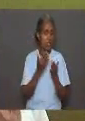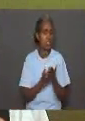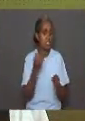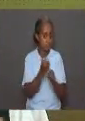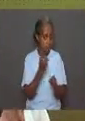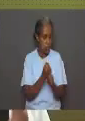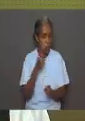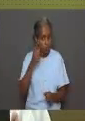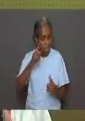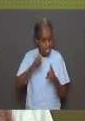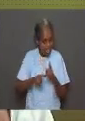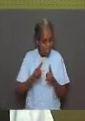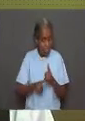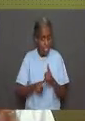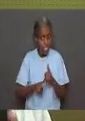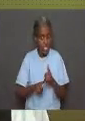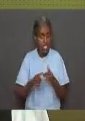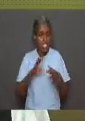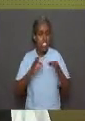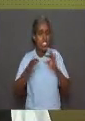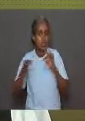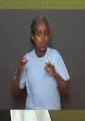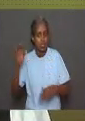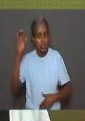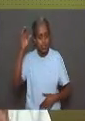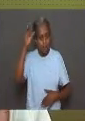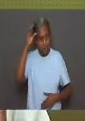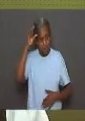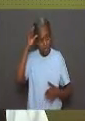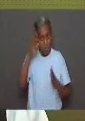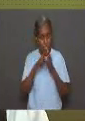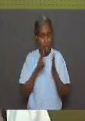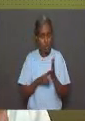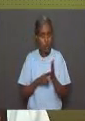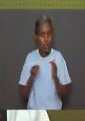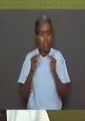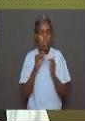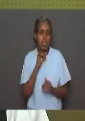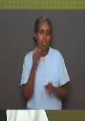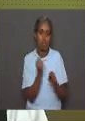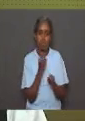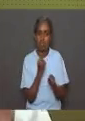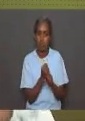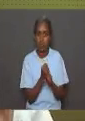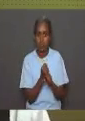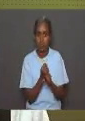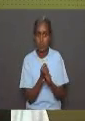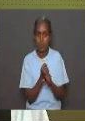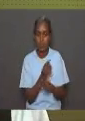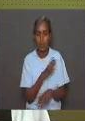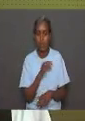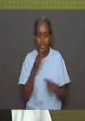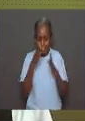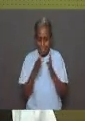One final statement to note about Kramer's rule is that it does not work when the